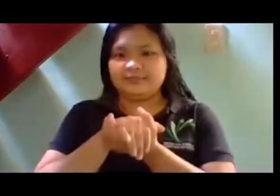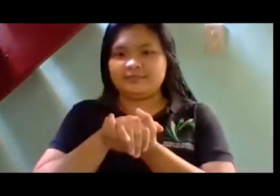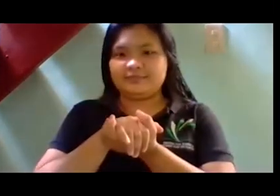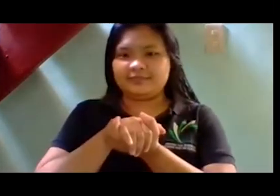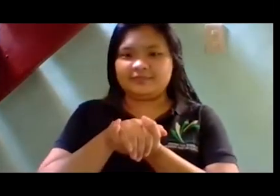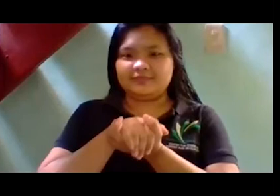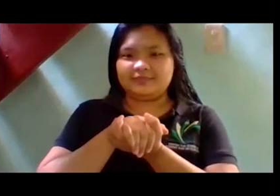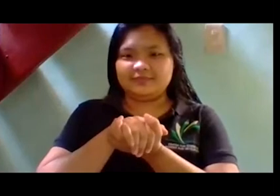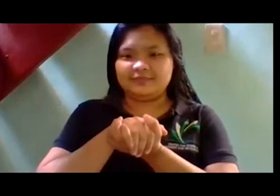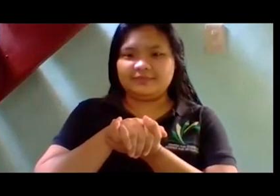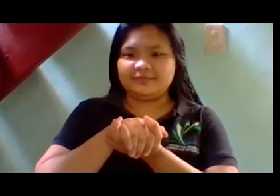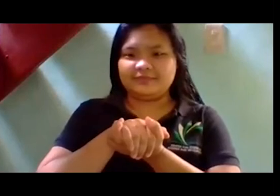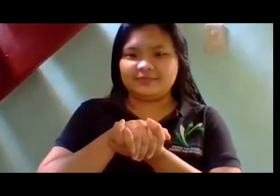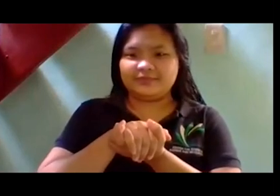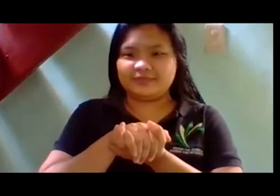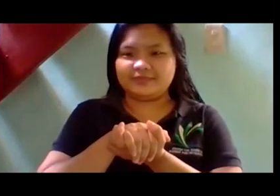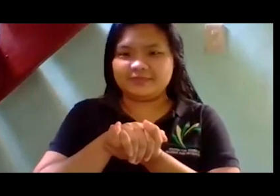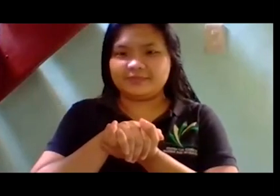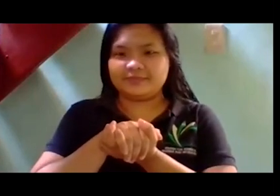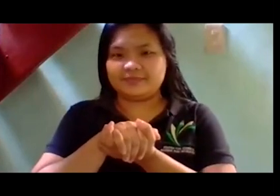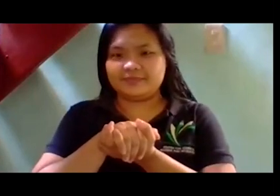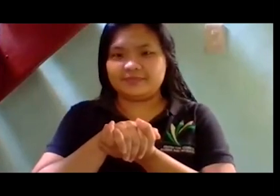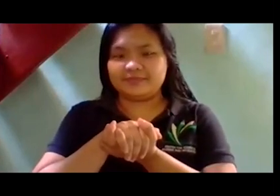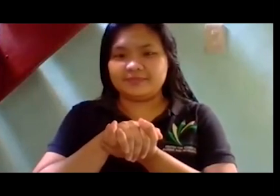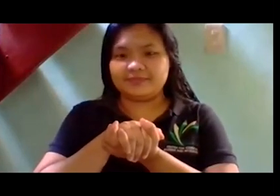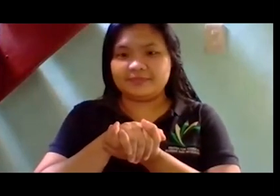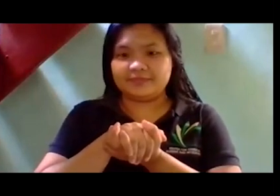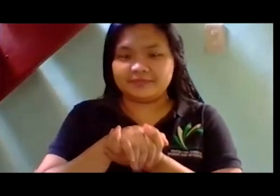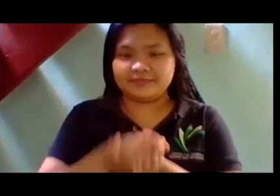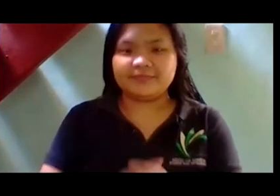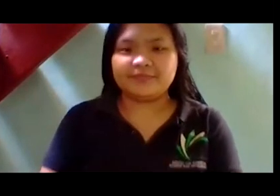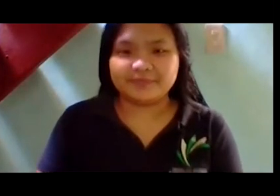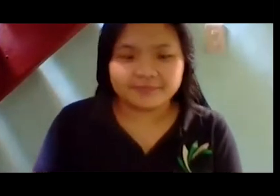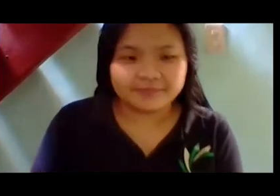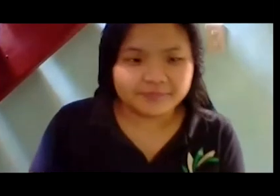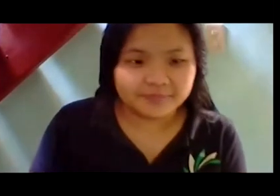The two of us are married. Yes. Okay. Good.